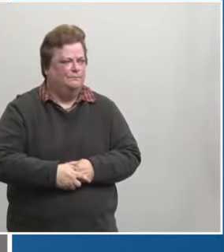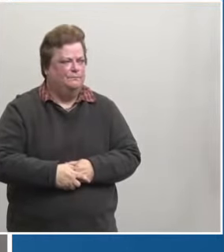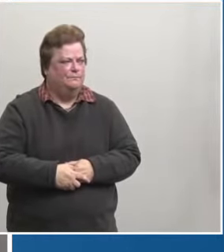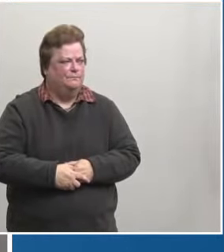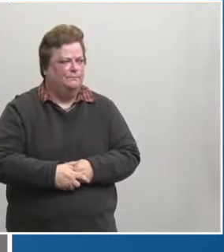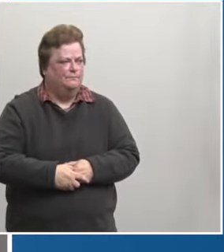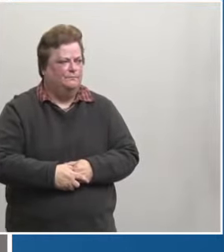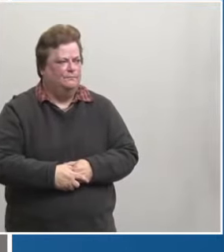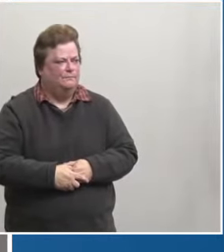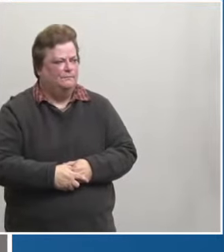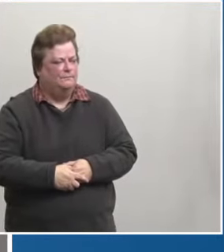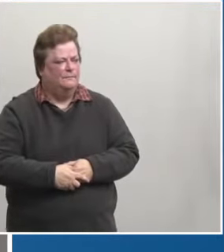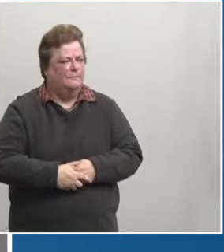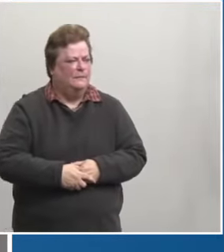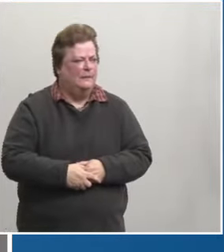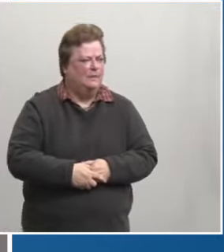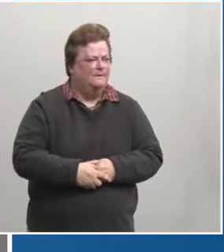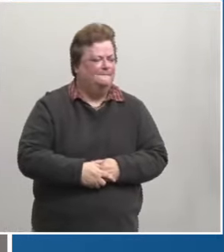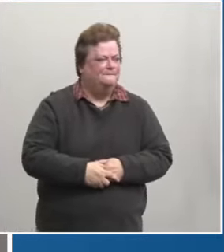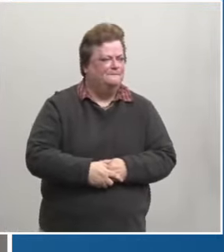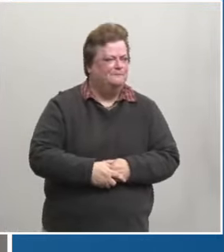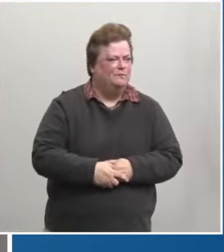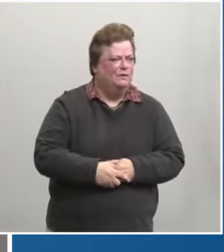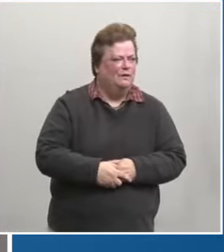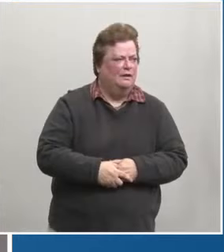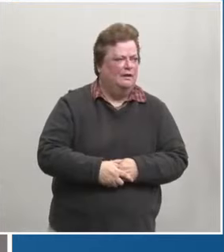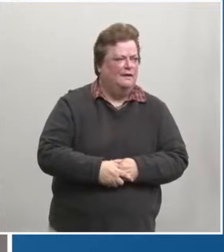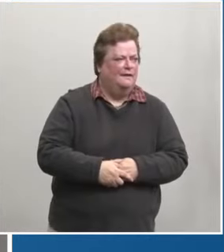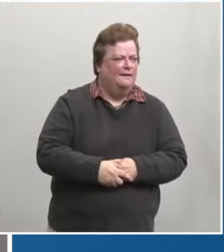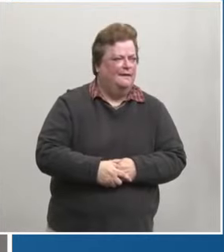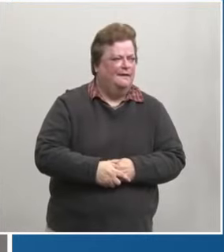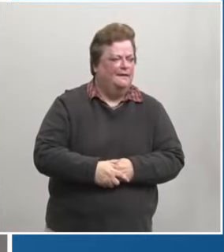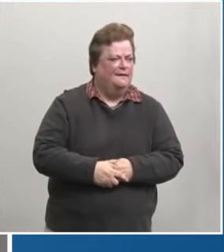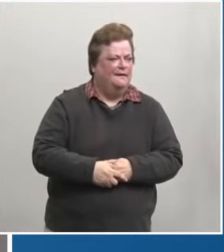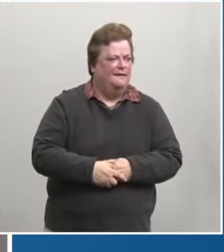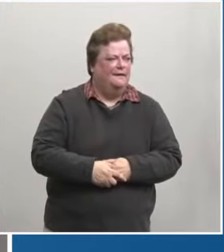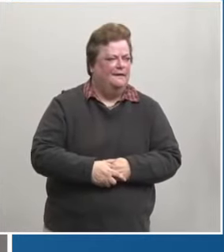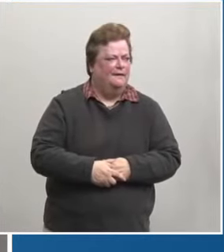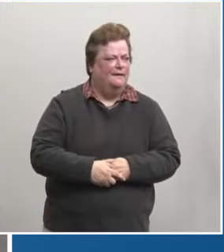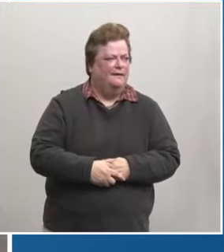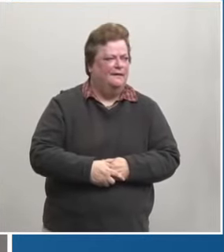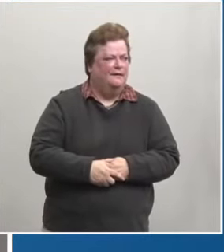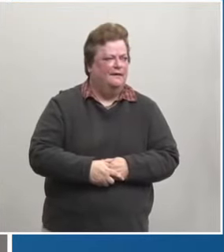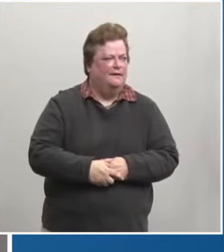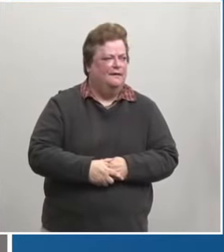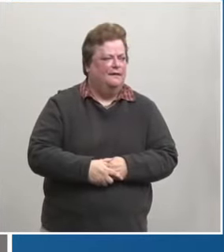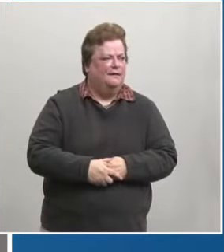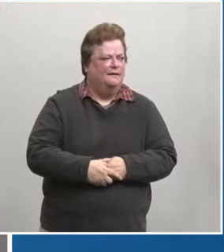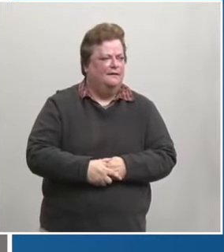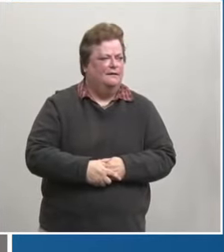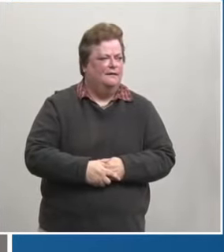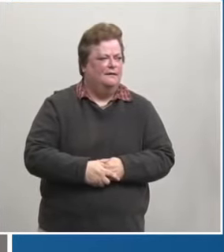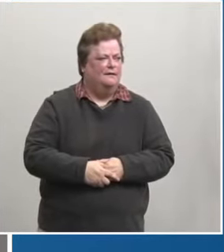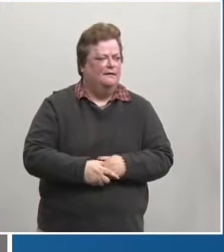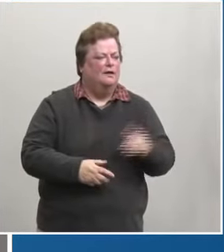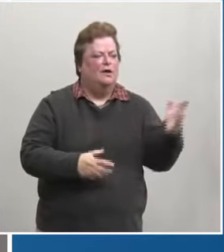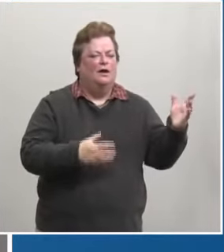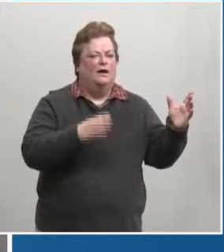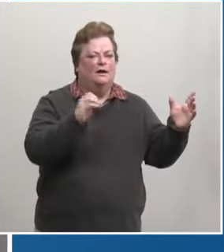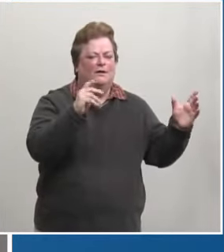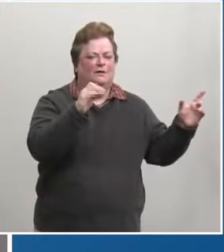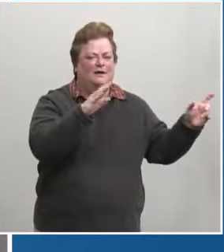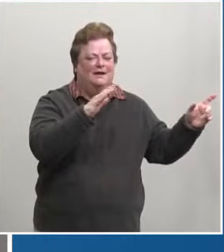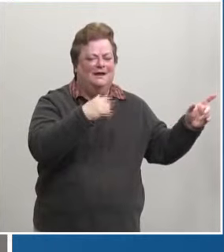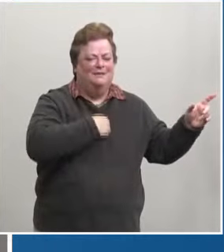Lopez. Oh, Jeff, did you need to go again? I don't want to cut anyone off. Oh, no, that's all